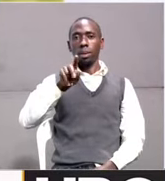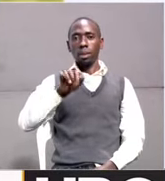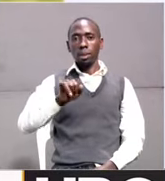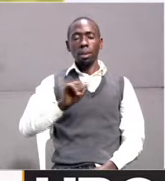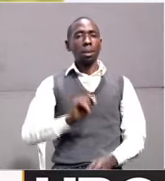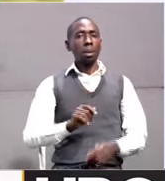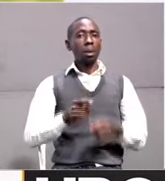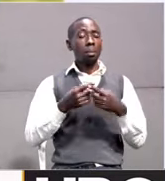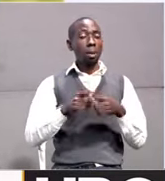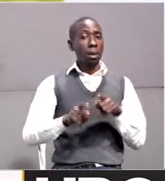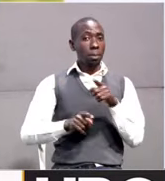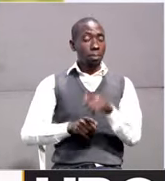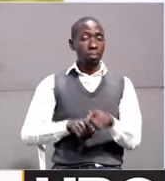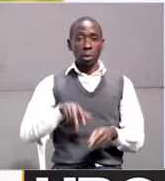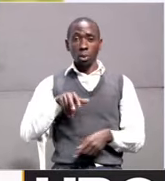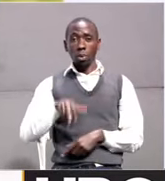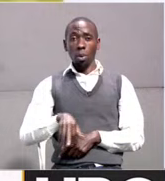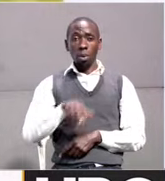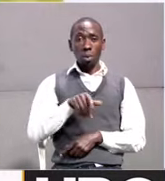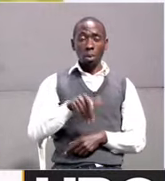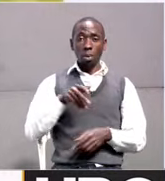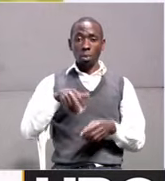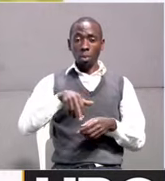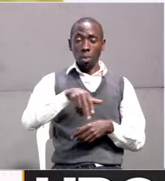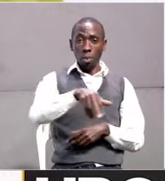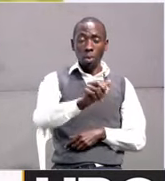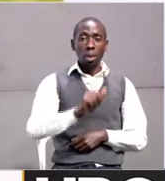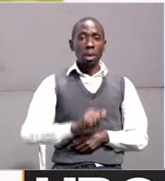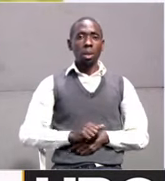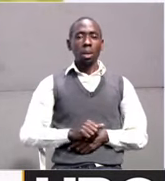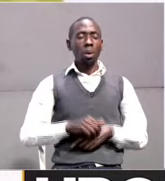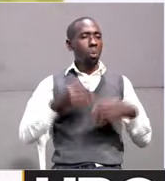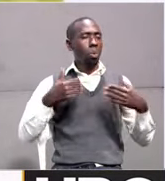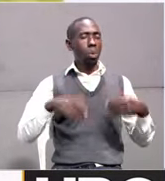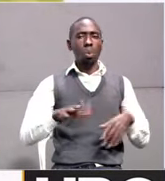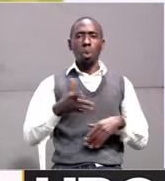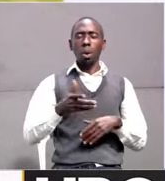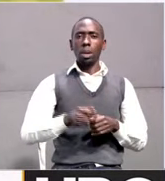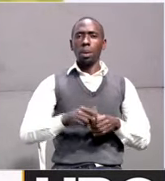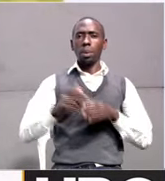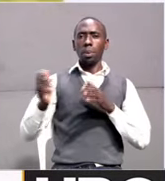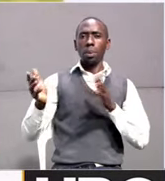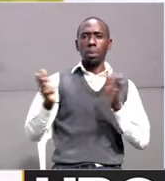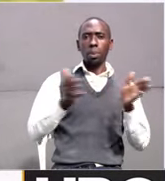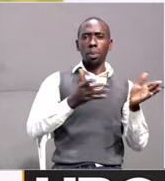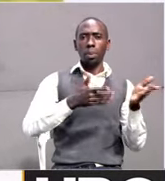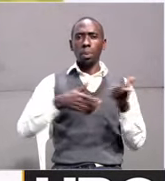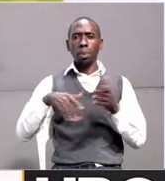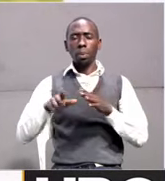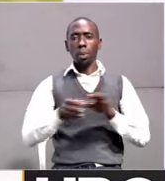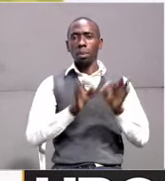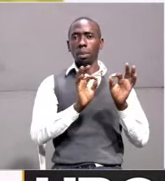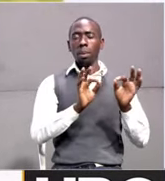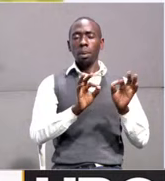"By degrees, the misty atmosphere of this region was clearing,